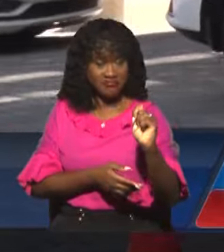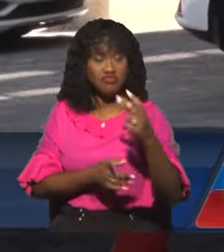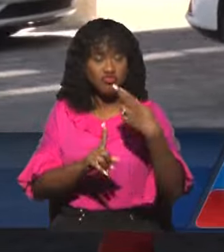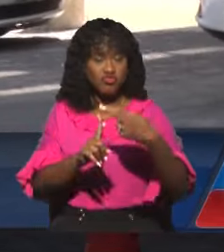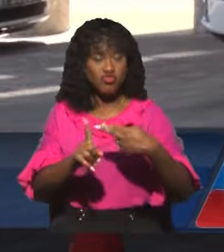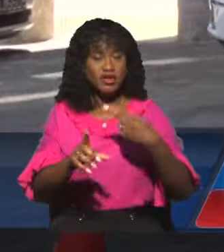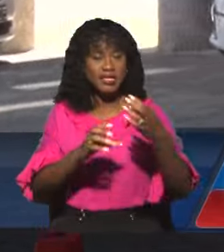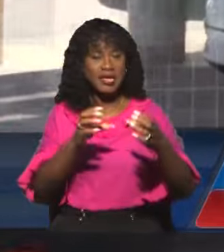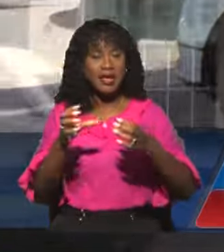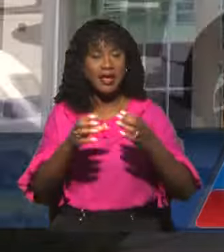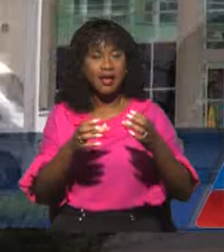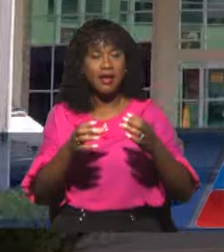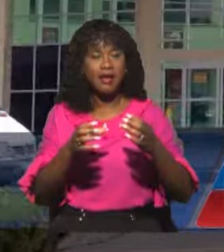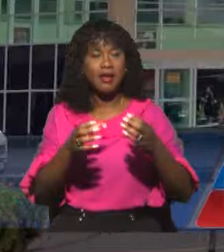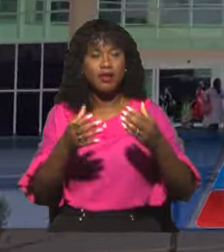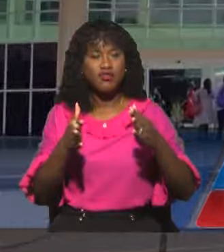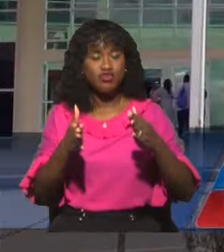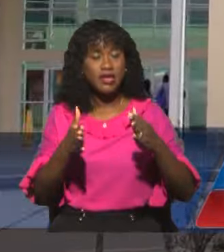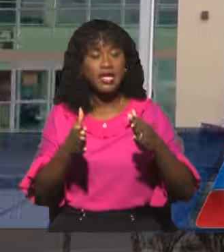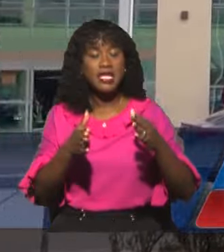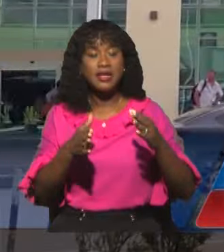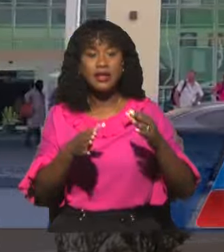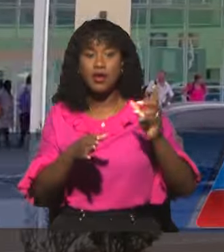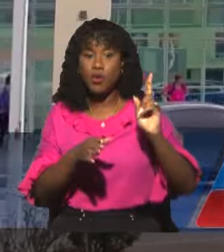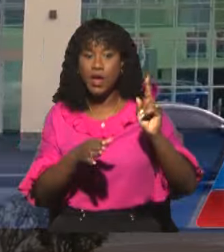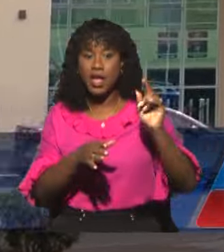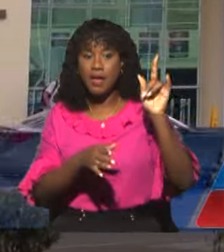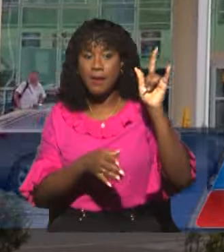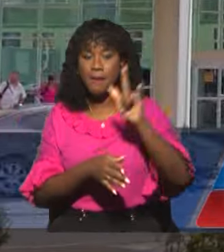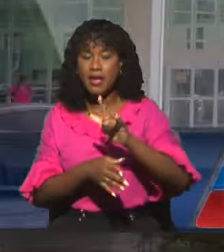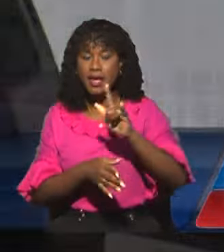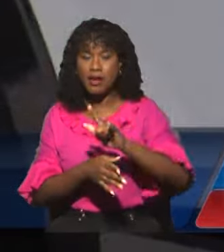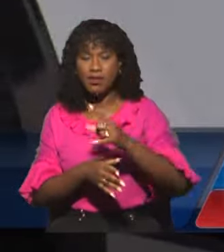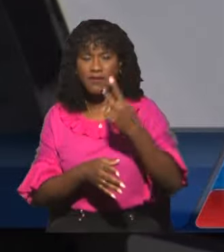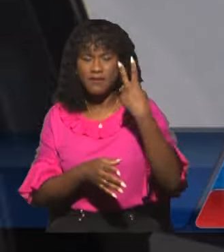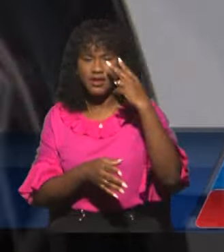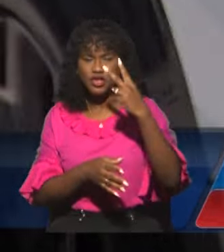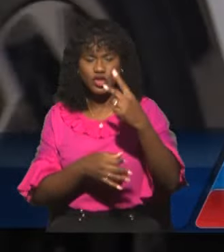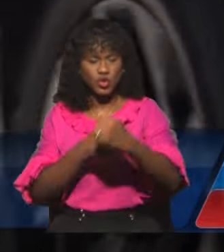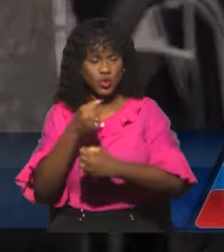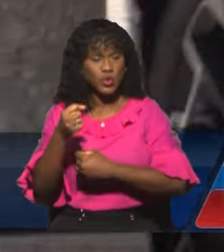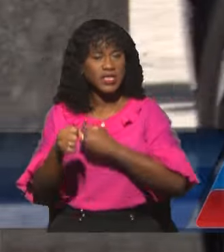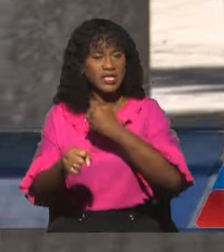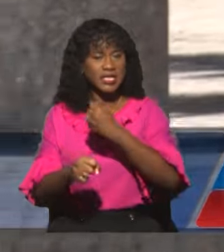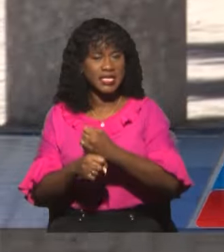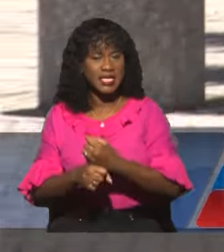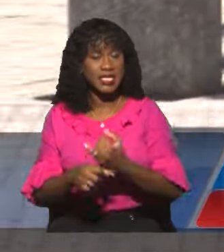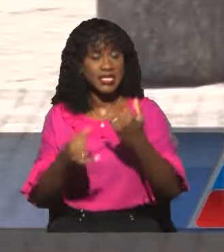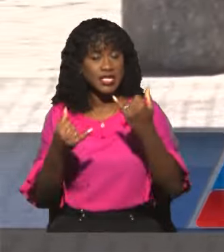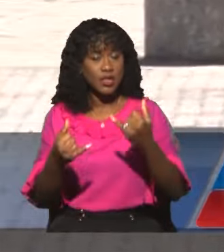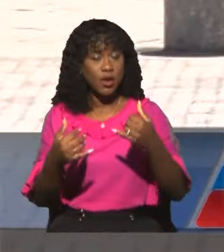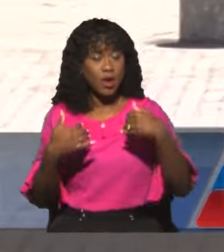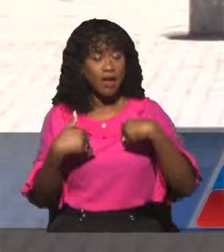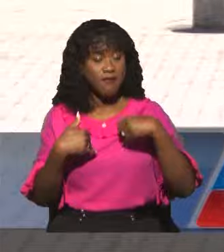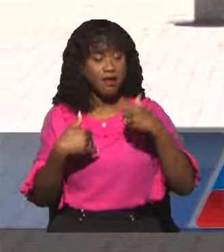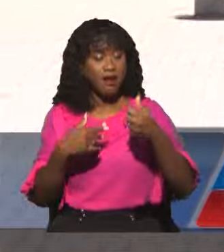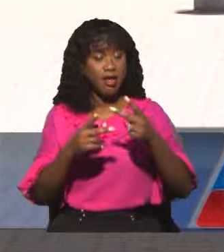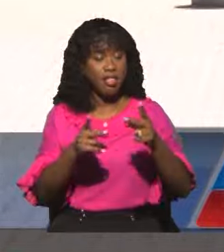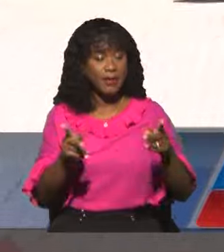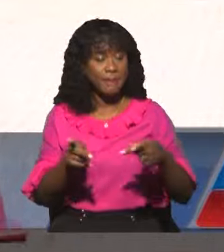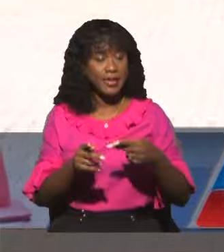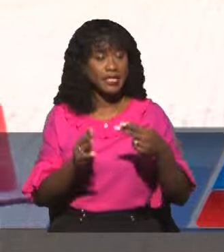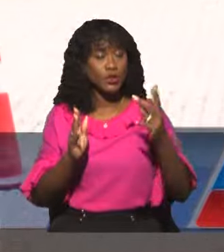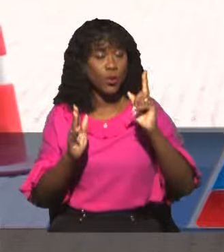brand, which already operates at the Piarco International Airport for nearly 2 years to incoming tourists, has now found another home at the Hyatt